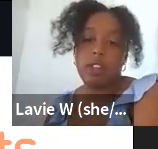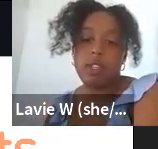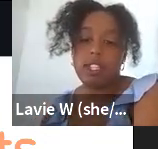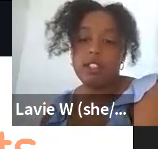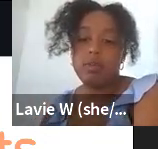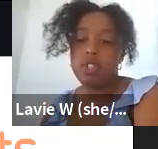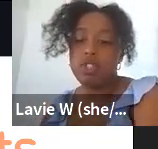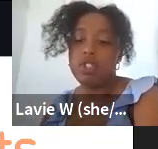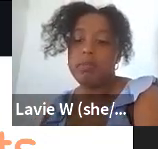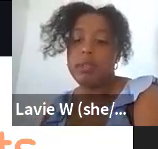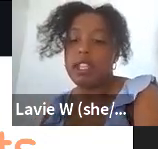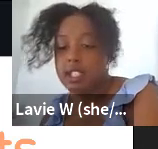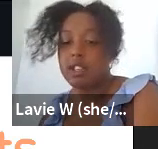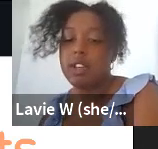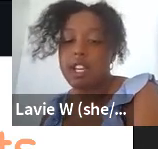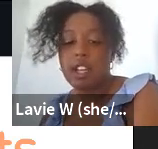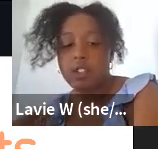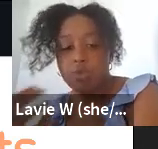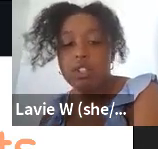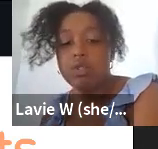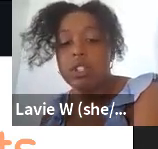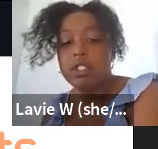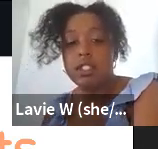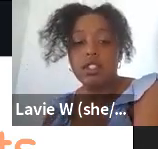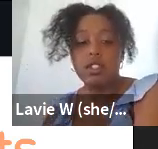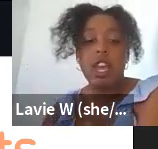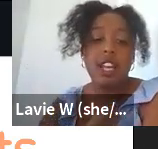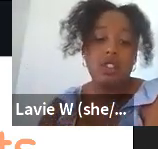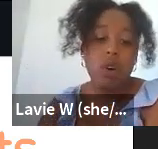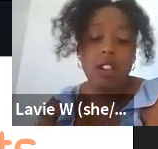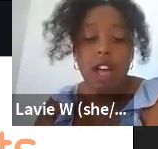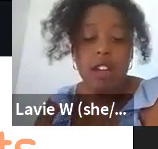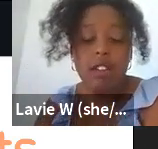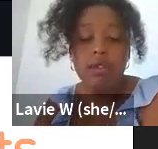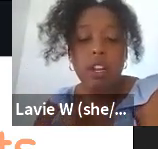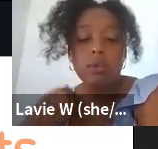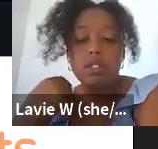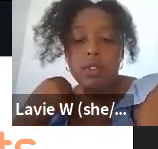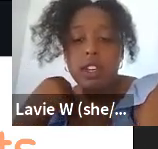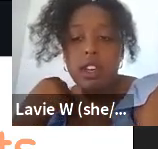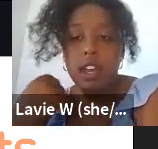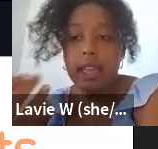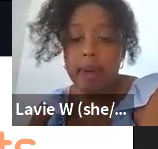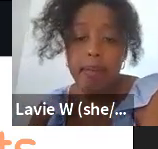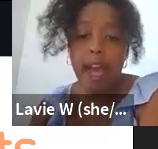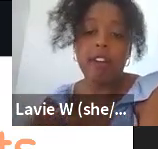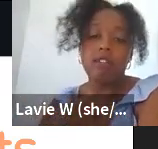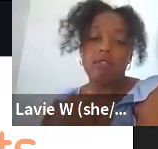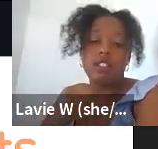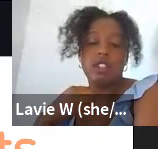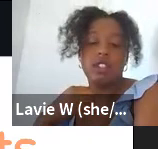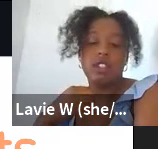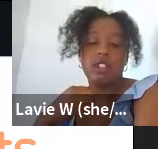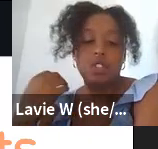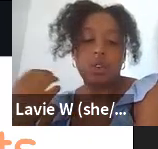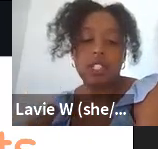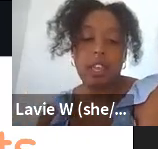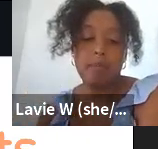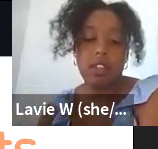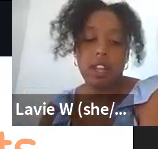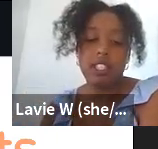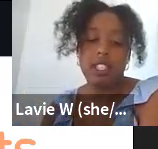that we should be considering and really do need to consider. And so a lot of when I was doing my background research